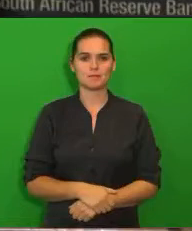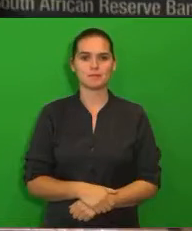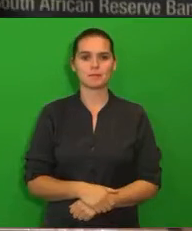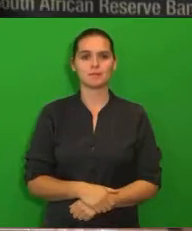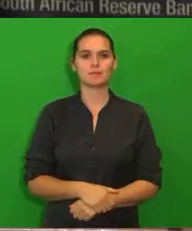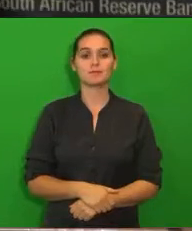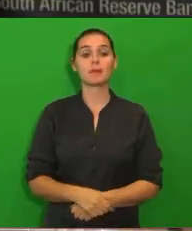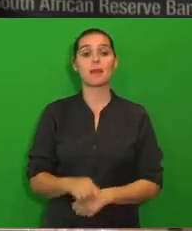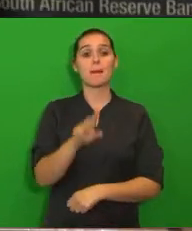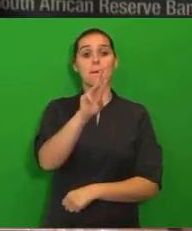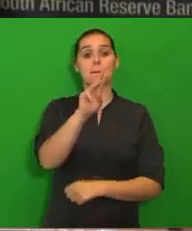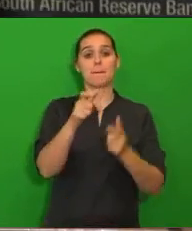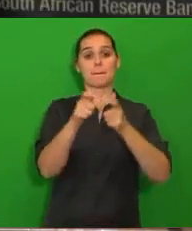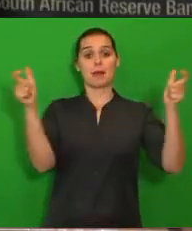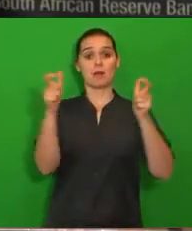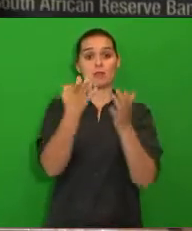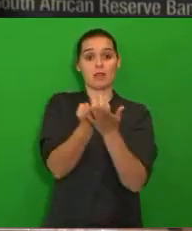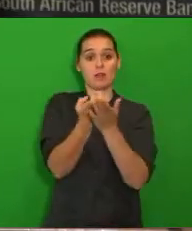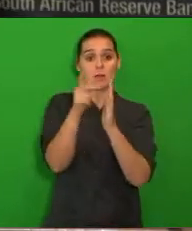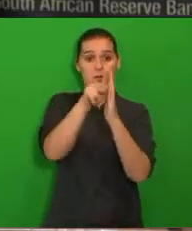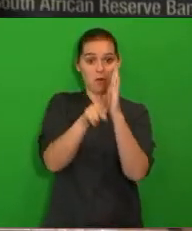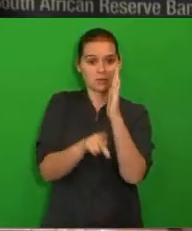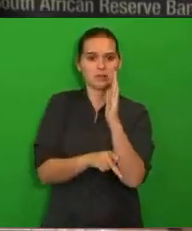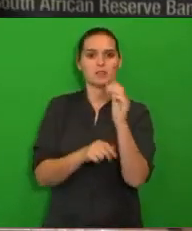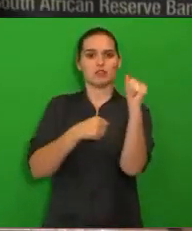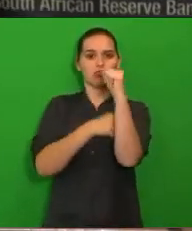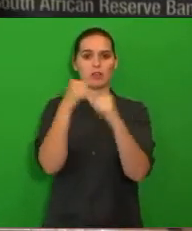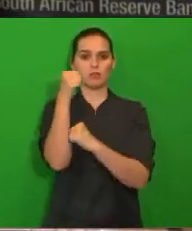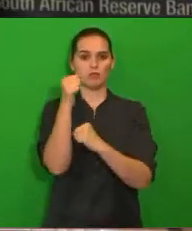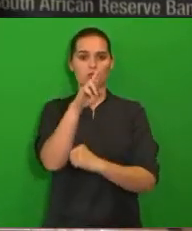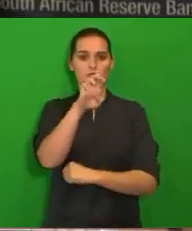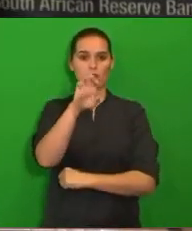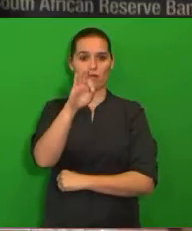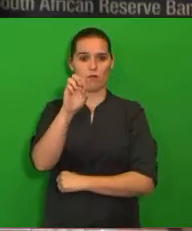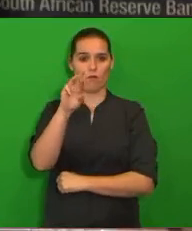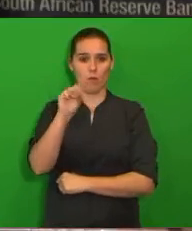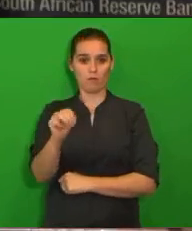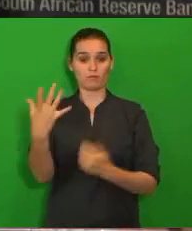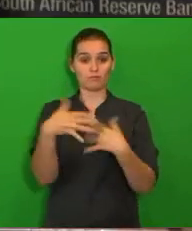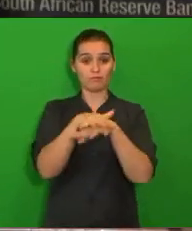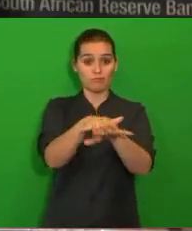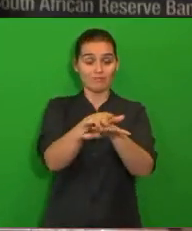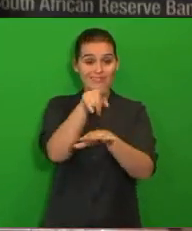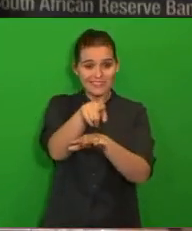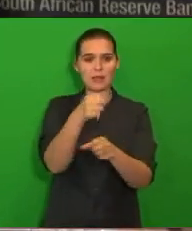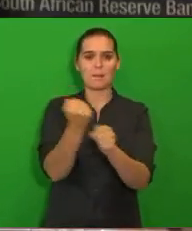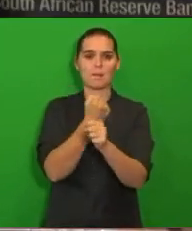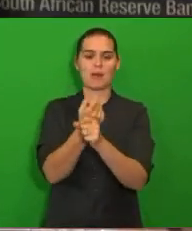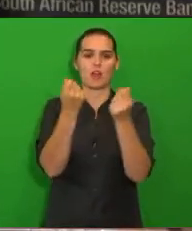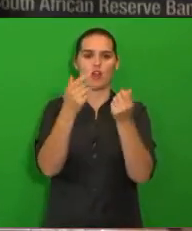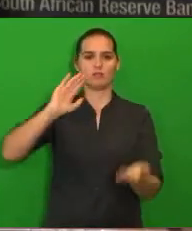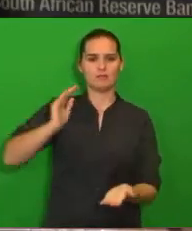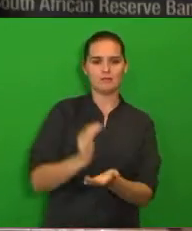Implementation of prudent macroeconomic policies and structural reforms that lower costs and increase